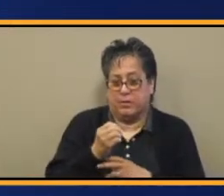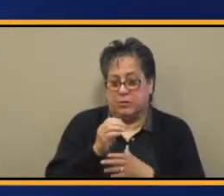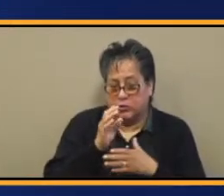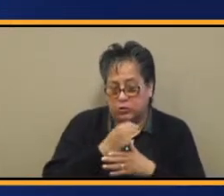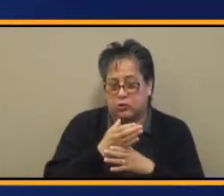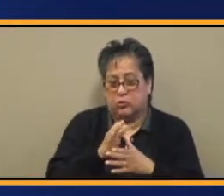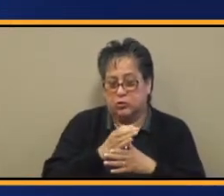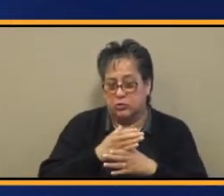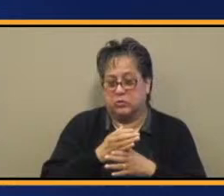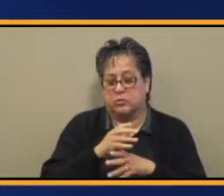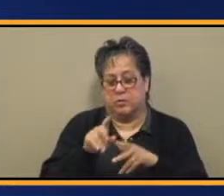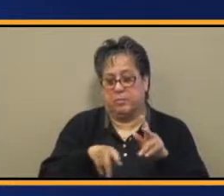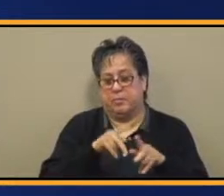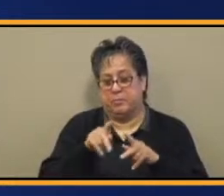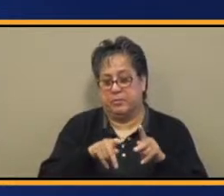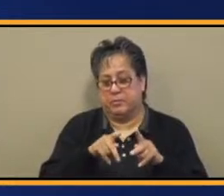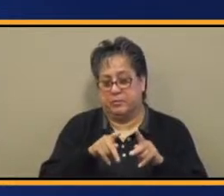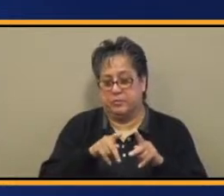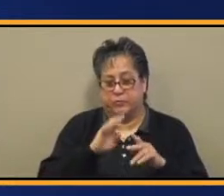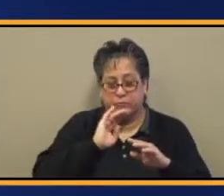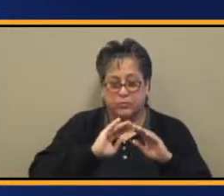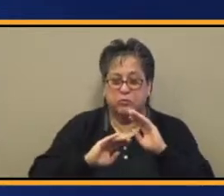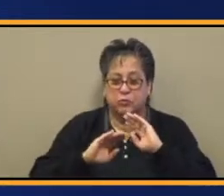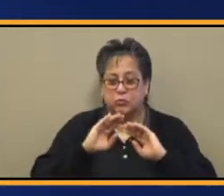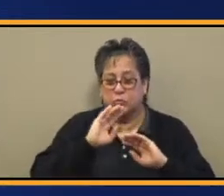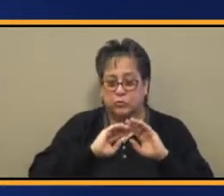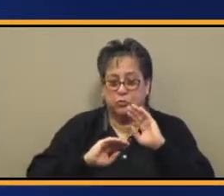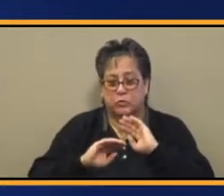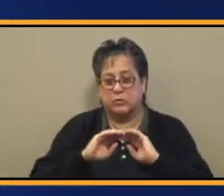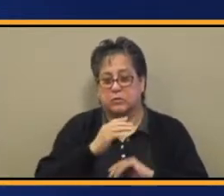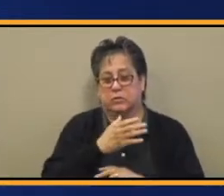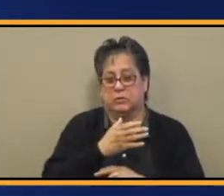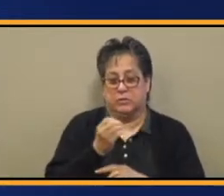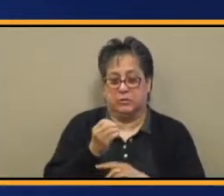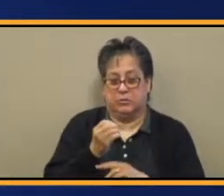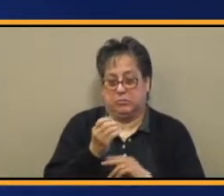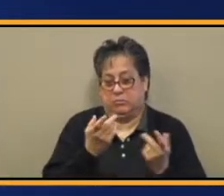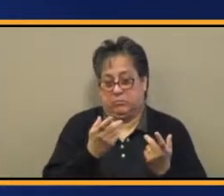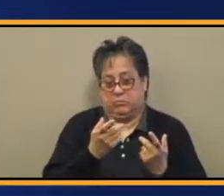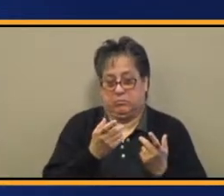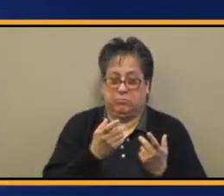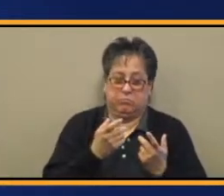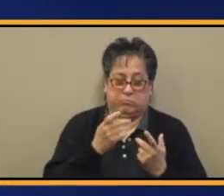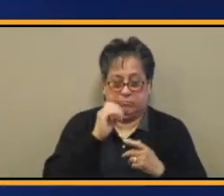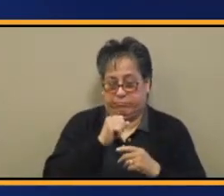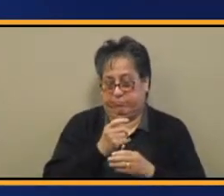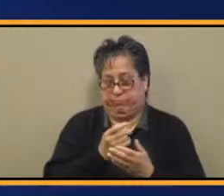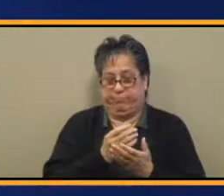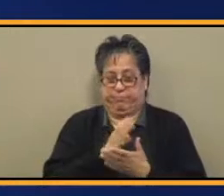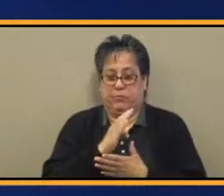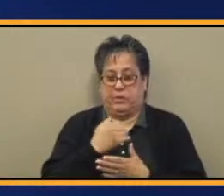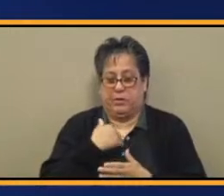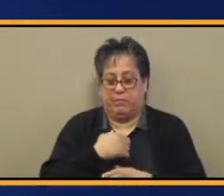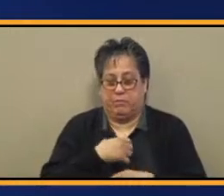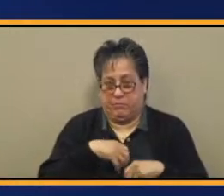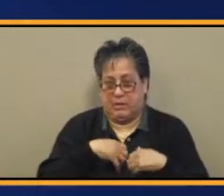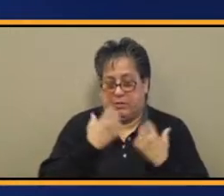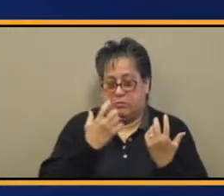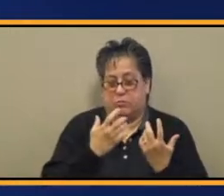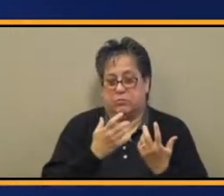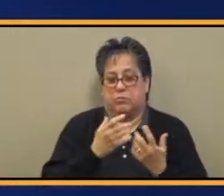share people's frustration and rightful anger, I think, with some of the actions that we've